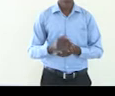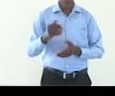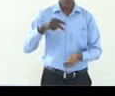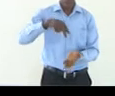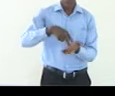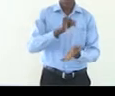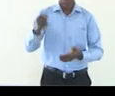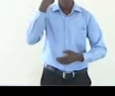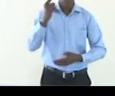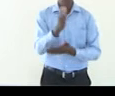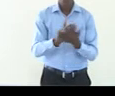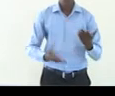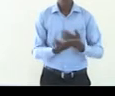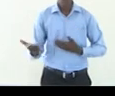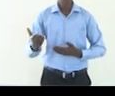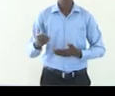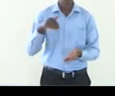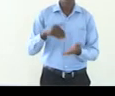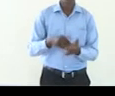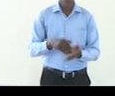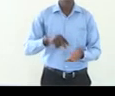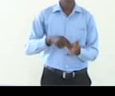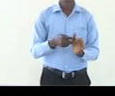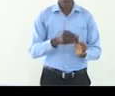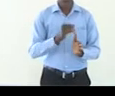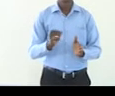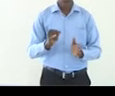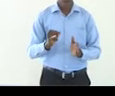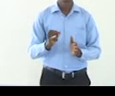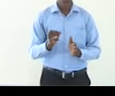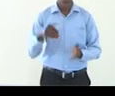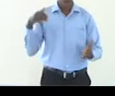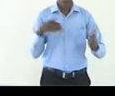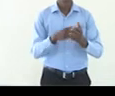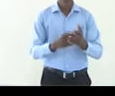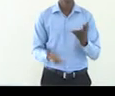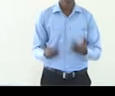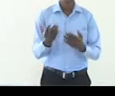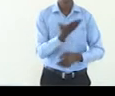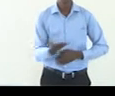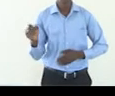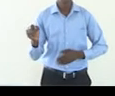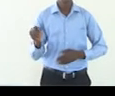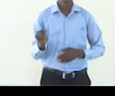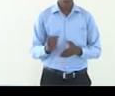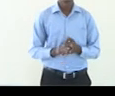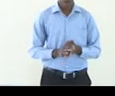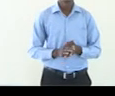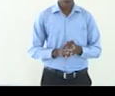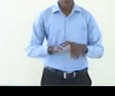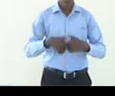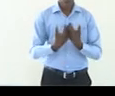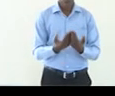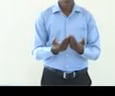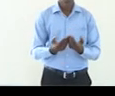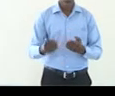Standing for something often means standing against many things. How does this statement challenge